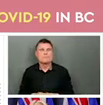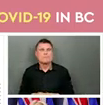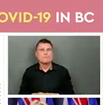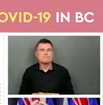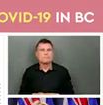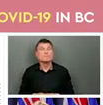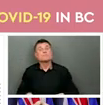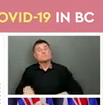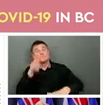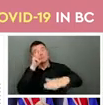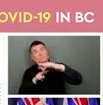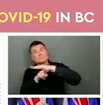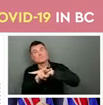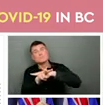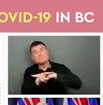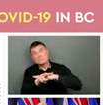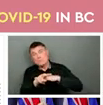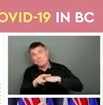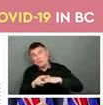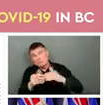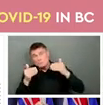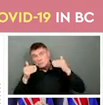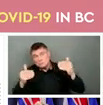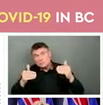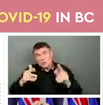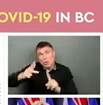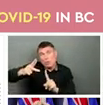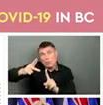move into step 3 later this week.